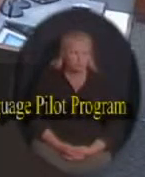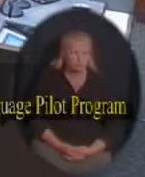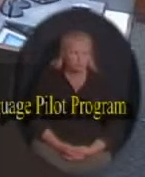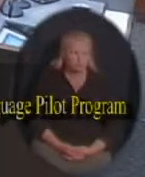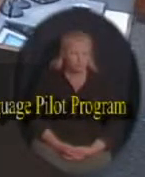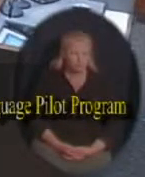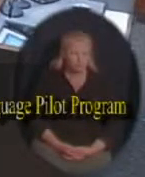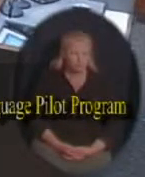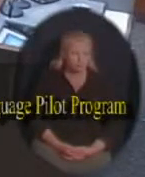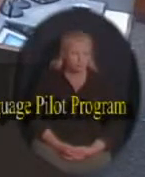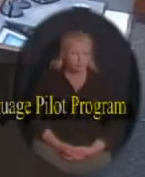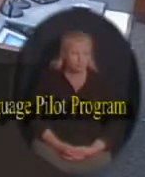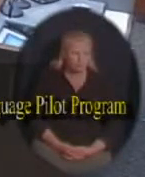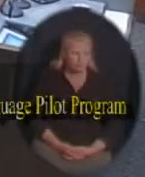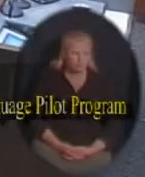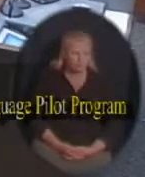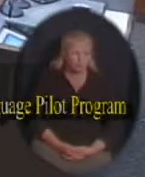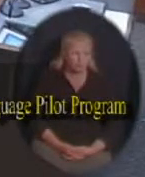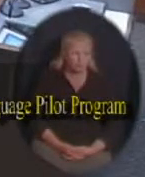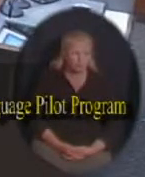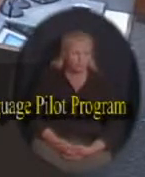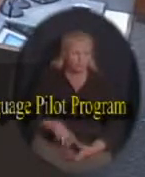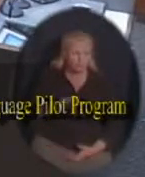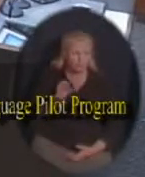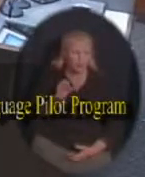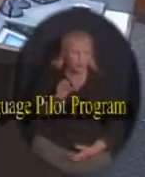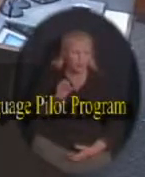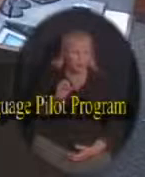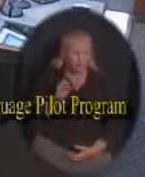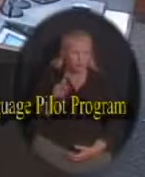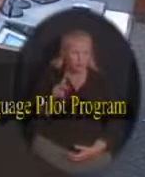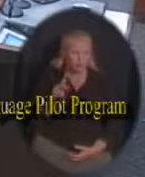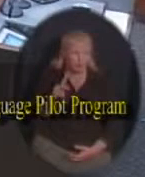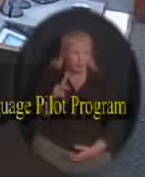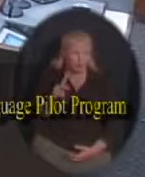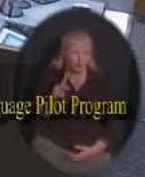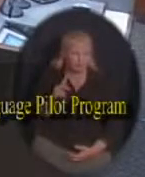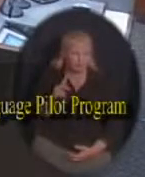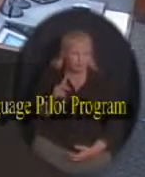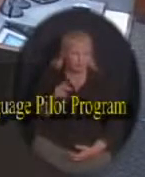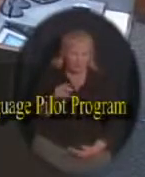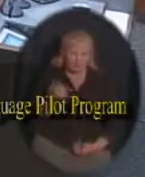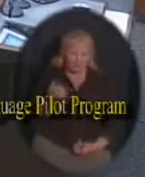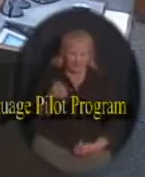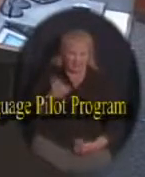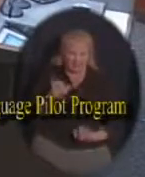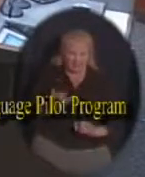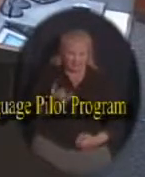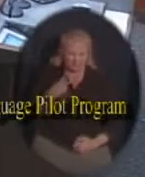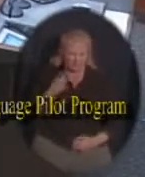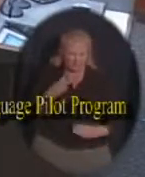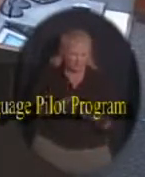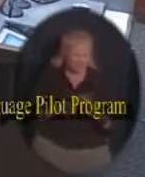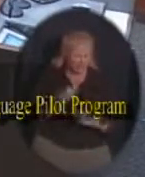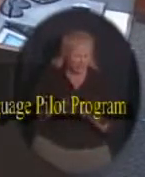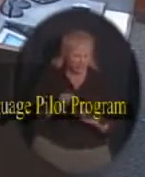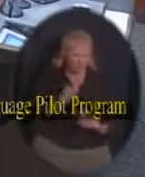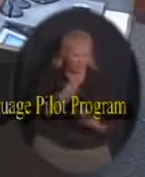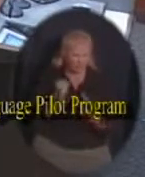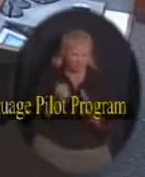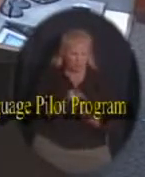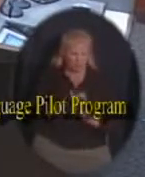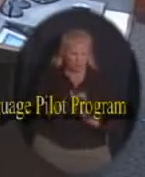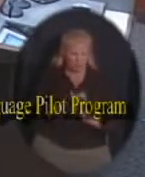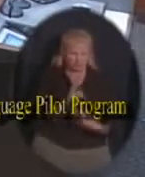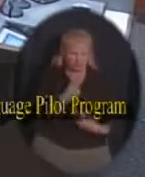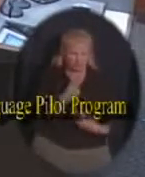Oh, I tell you, this is a really difficult situation I find myself in personally. I am not